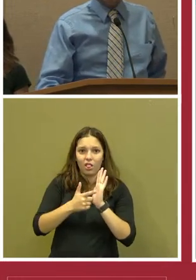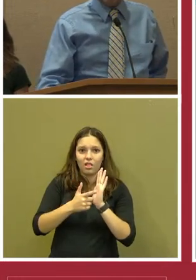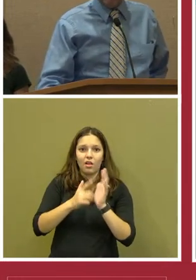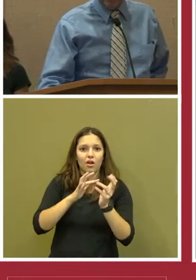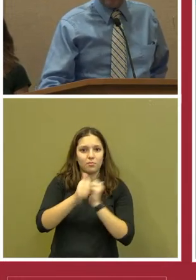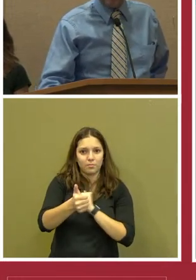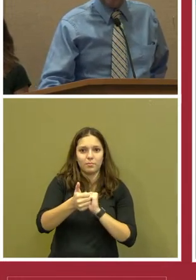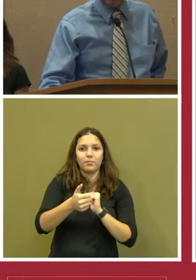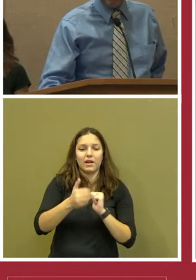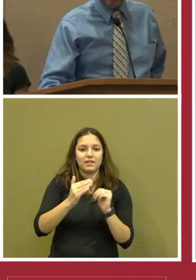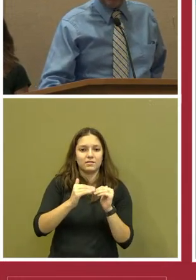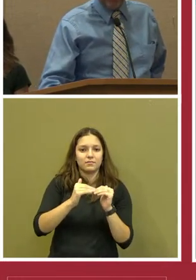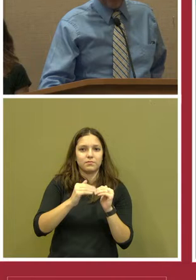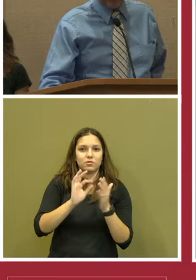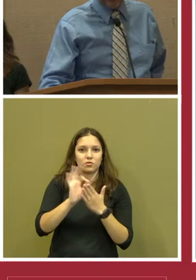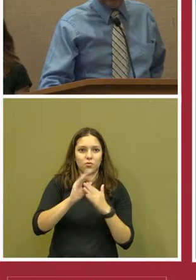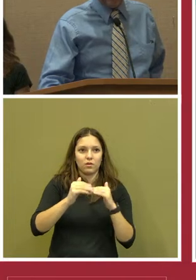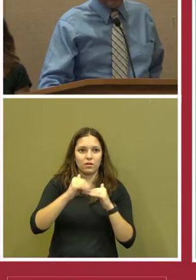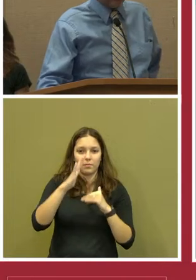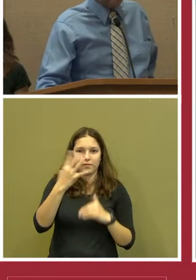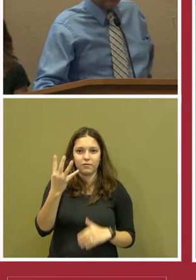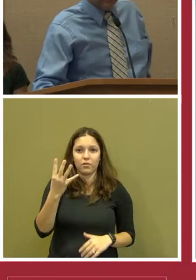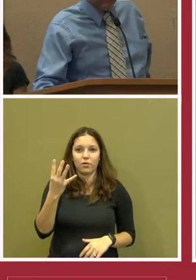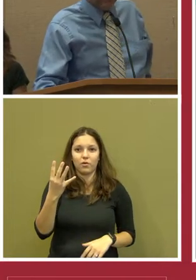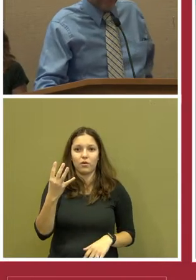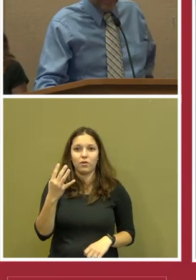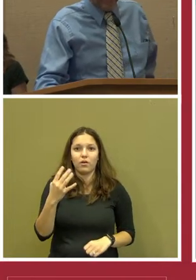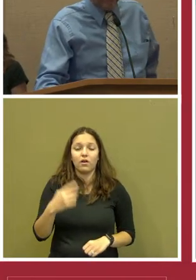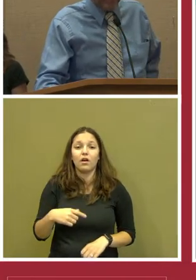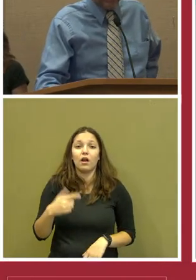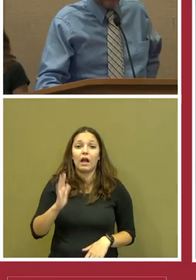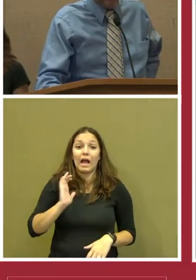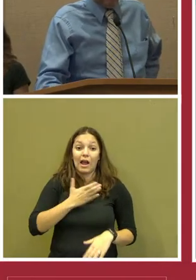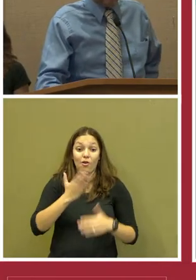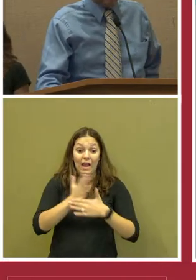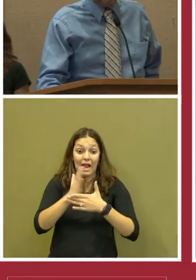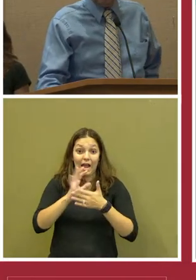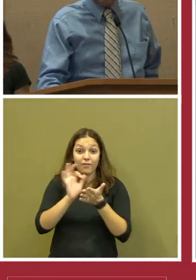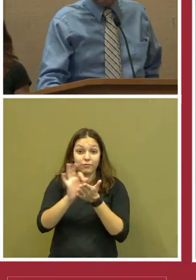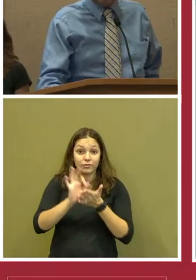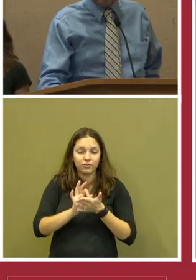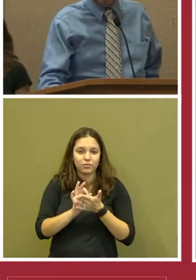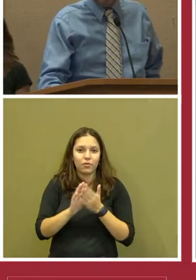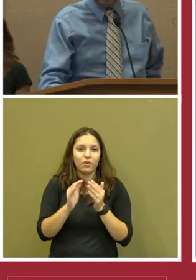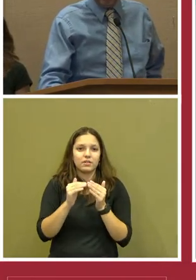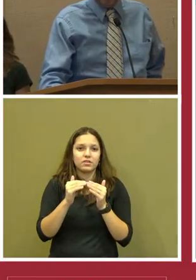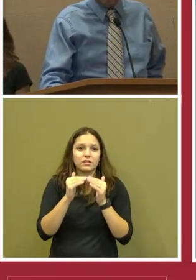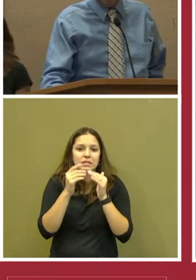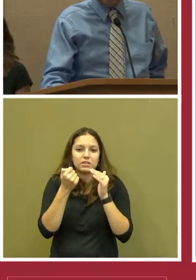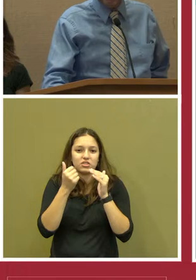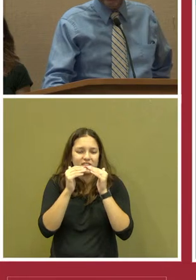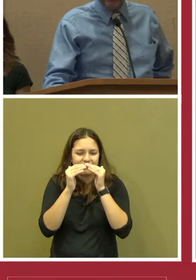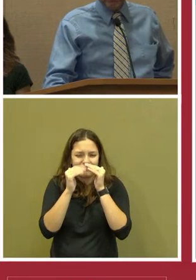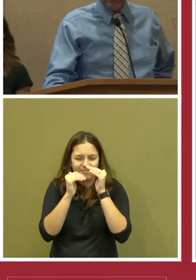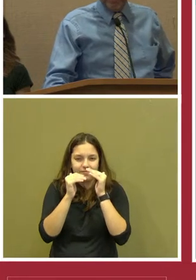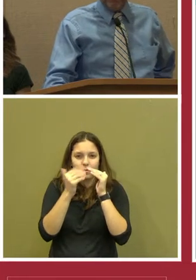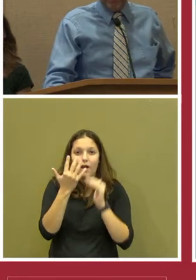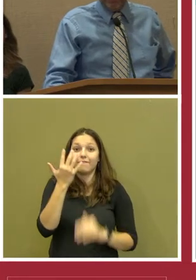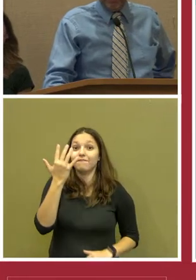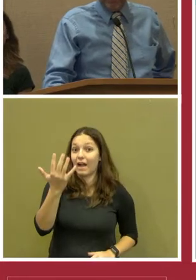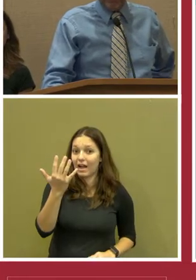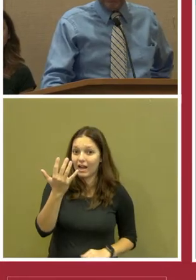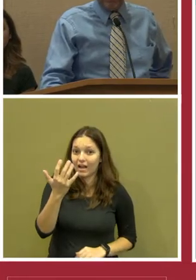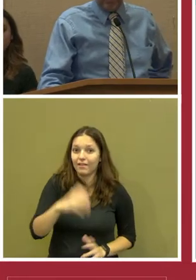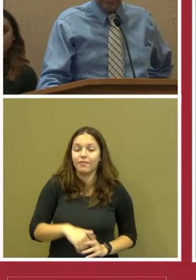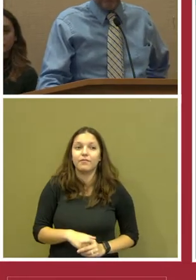our average IB exam score is just under a 5 out of 7. So we're doing really, really well right there. Go down a